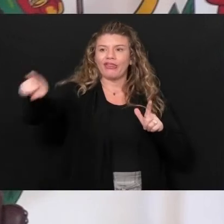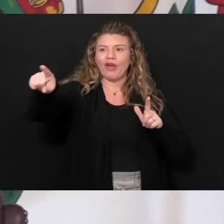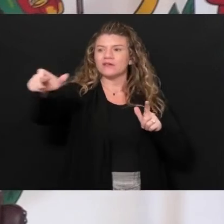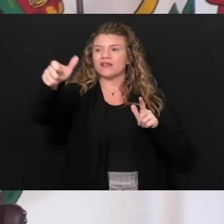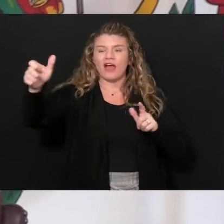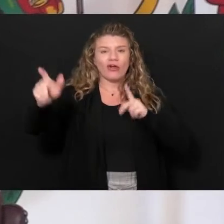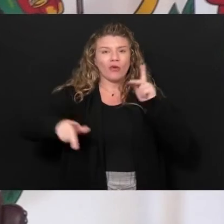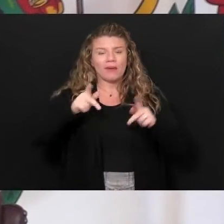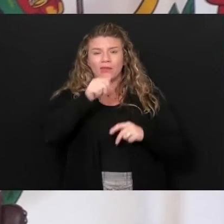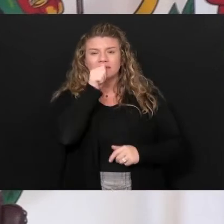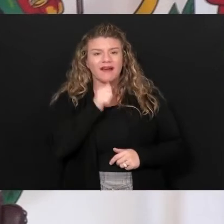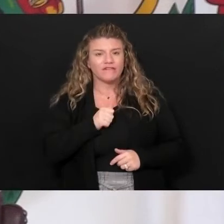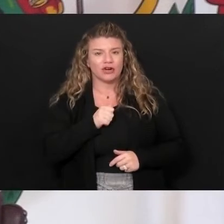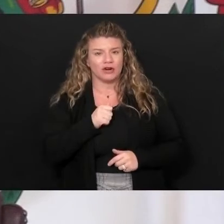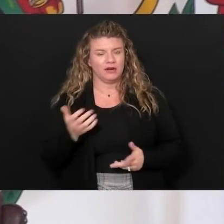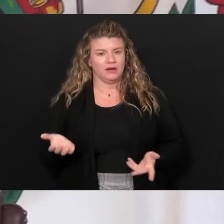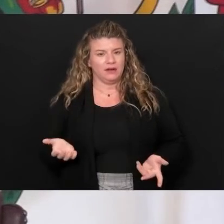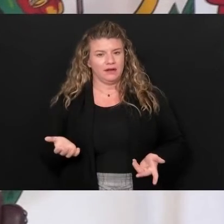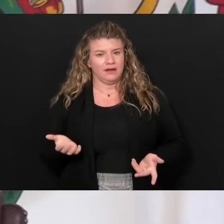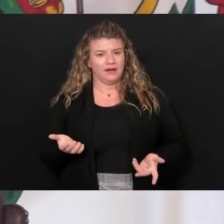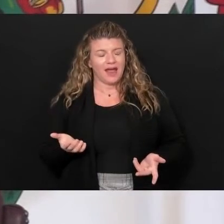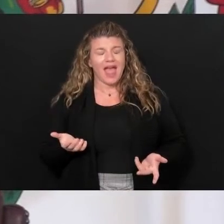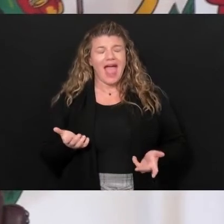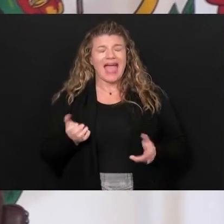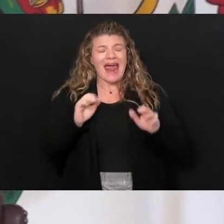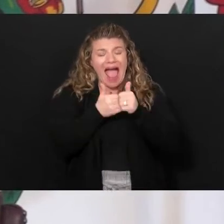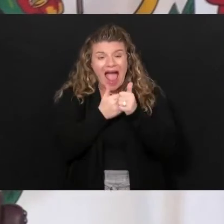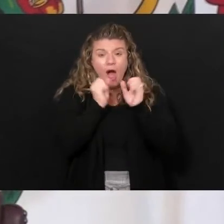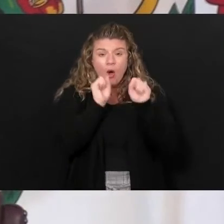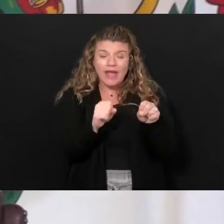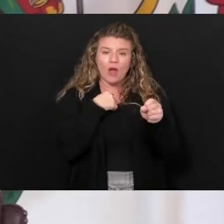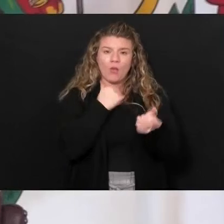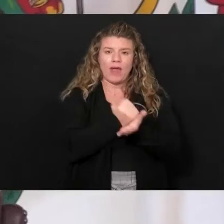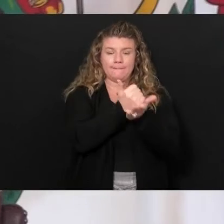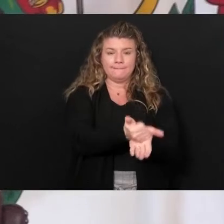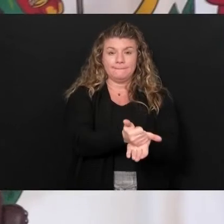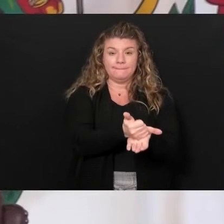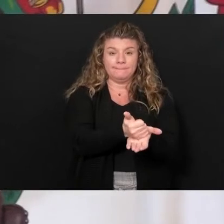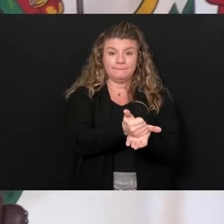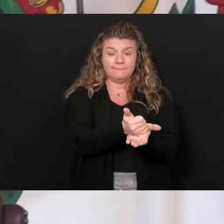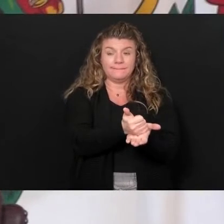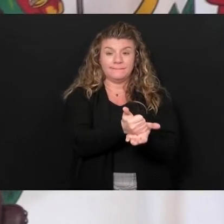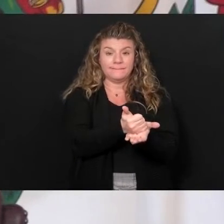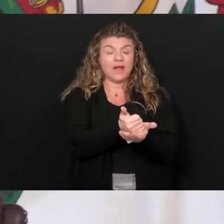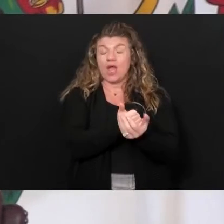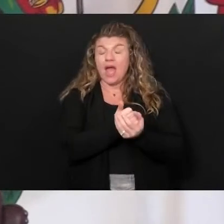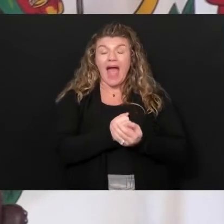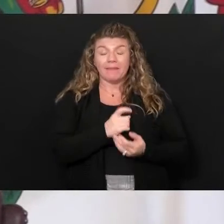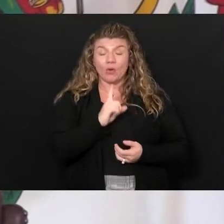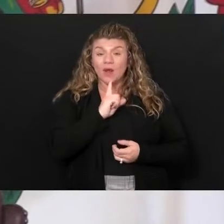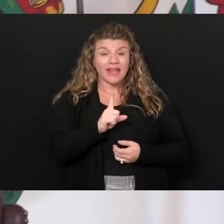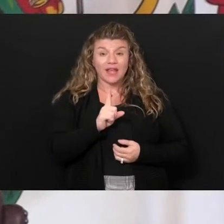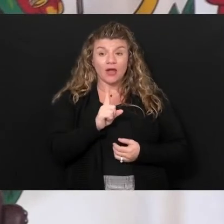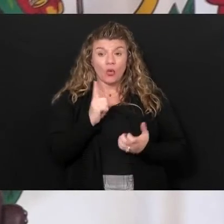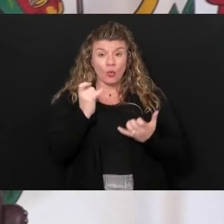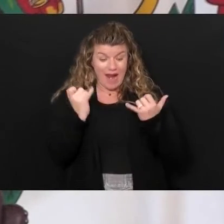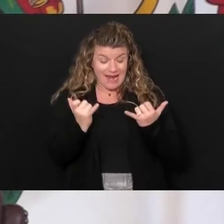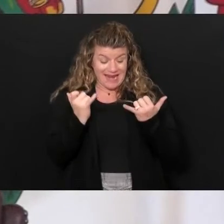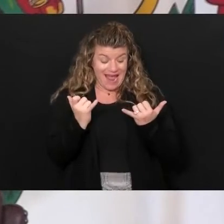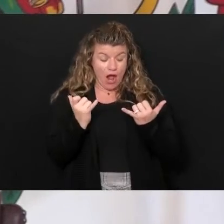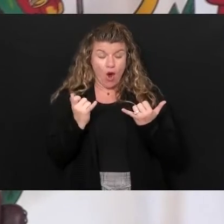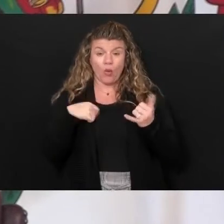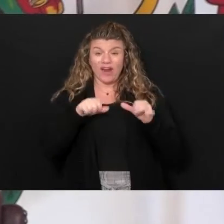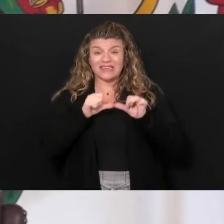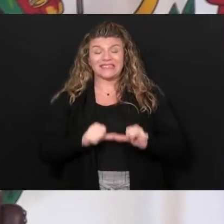continue to suffer? And what can we do? But what we can do is what everybody continues